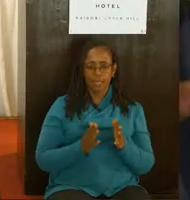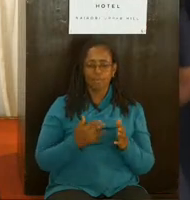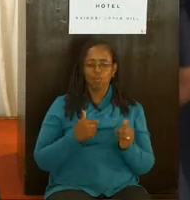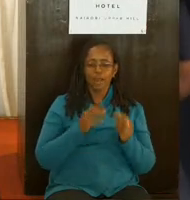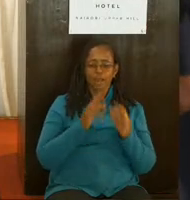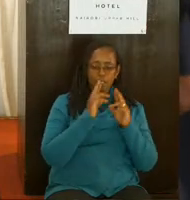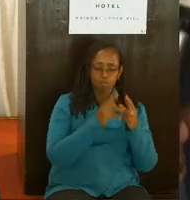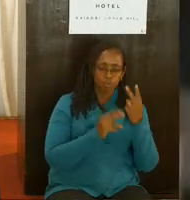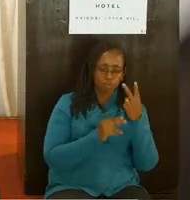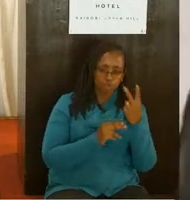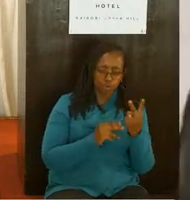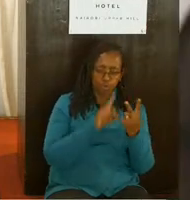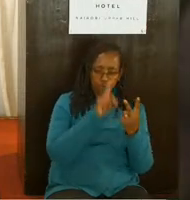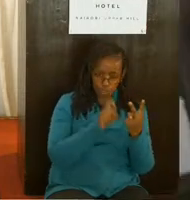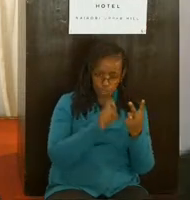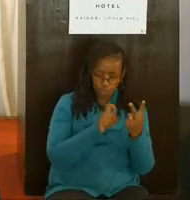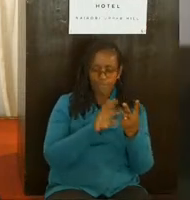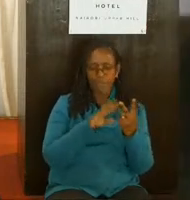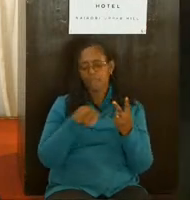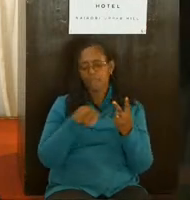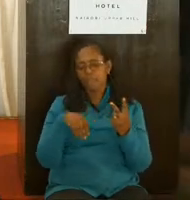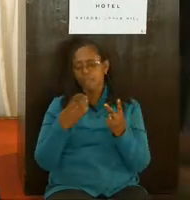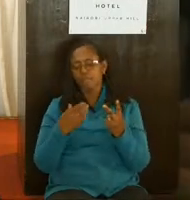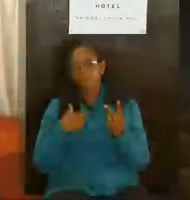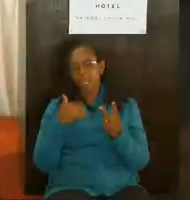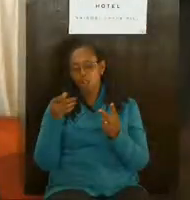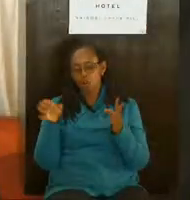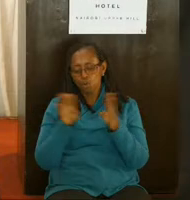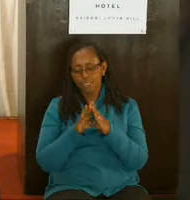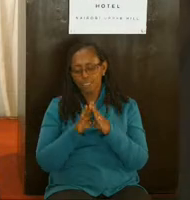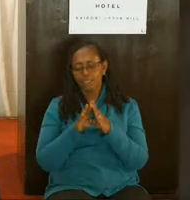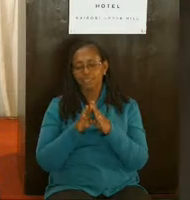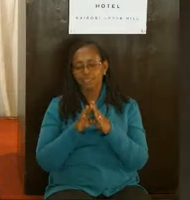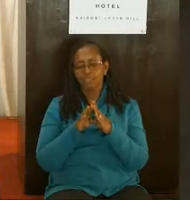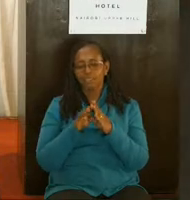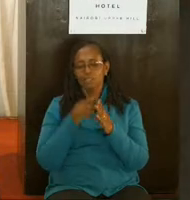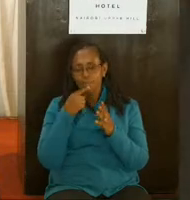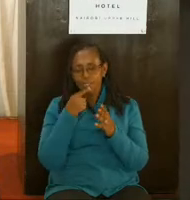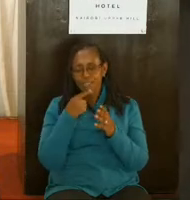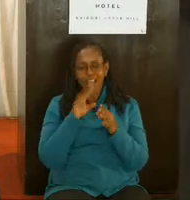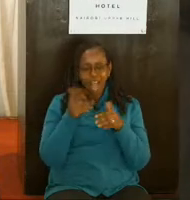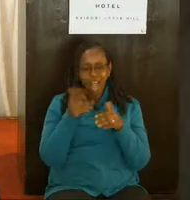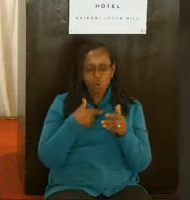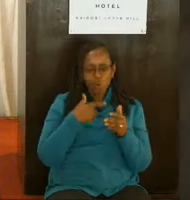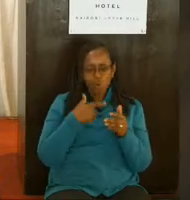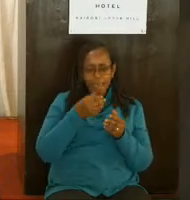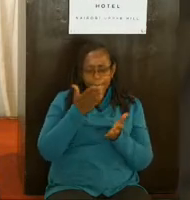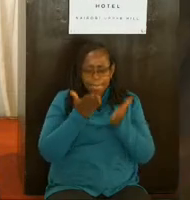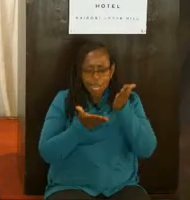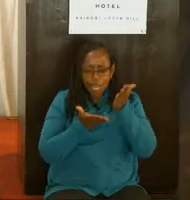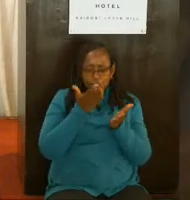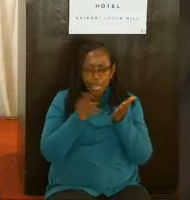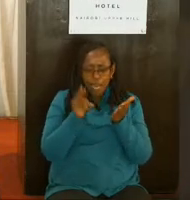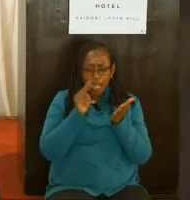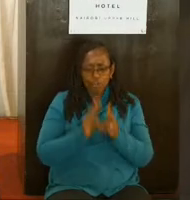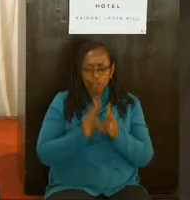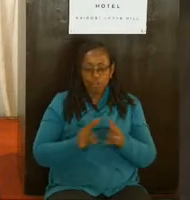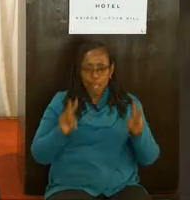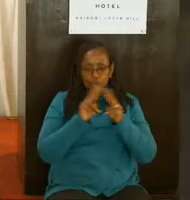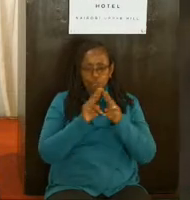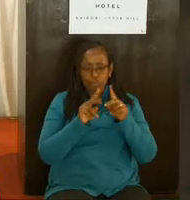two questions then I make my coolesting remarks so how do we mention National values that's a very important question and